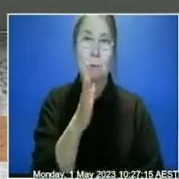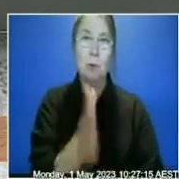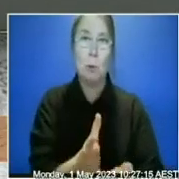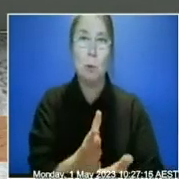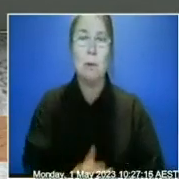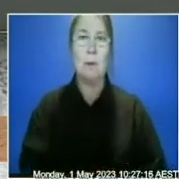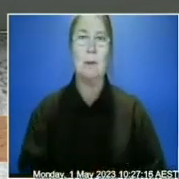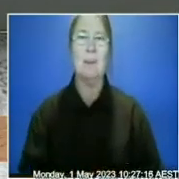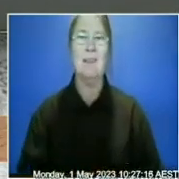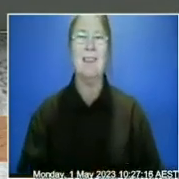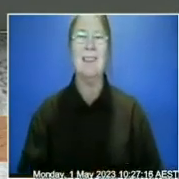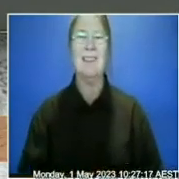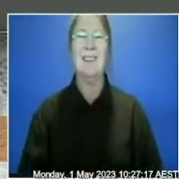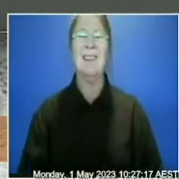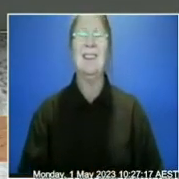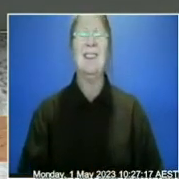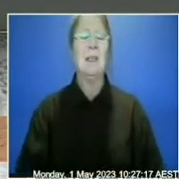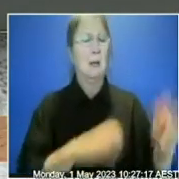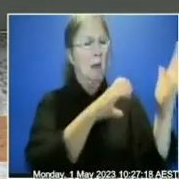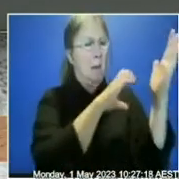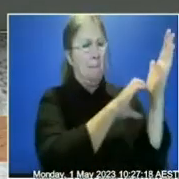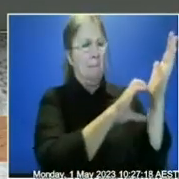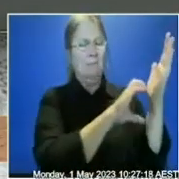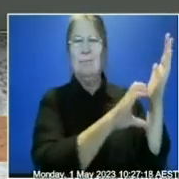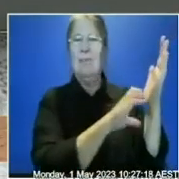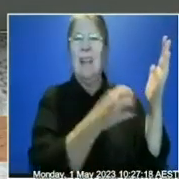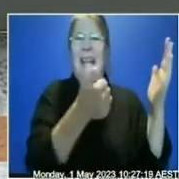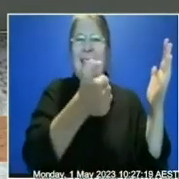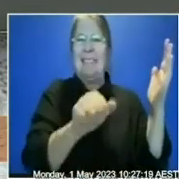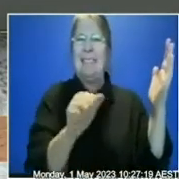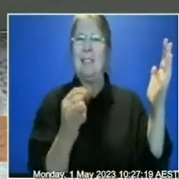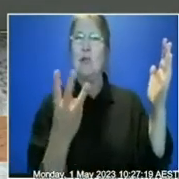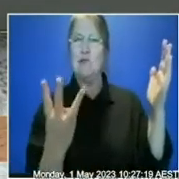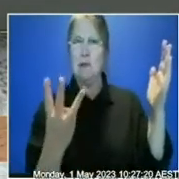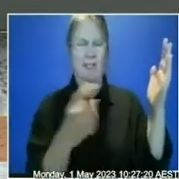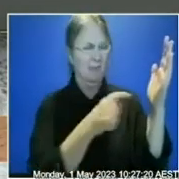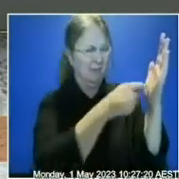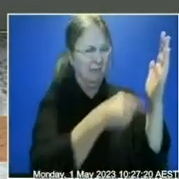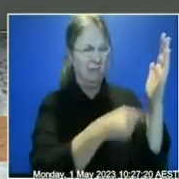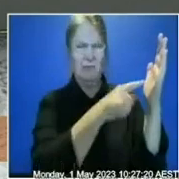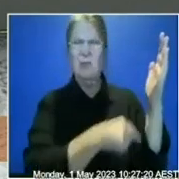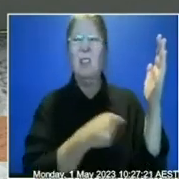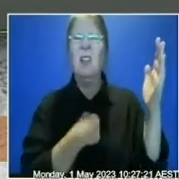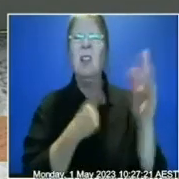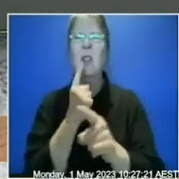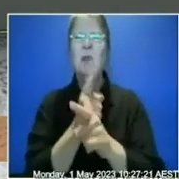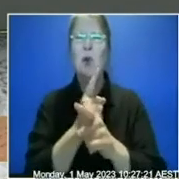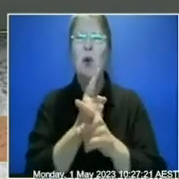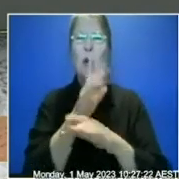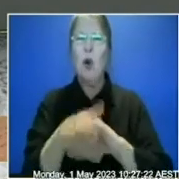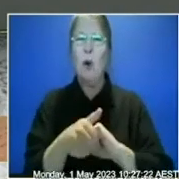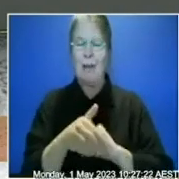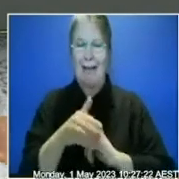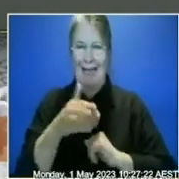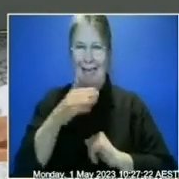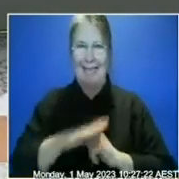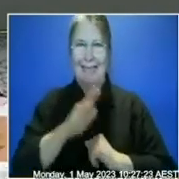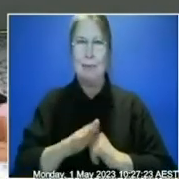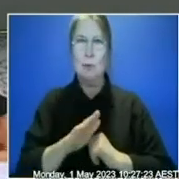of the contributing factors identified in your response through investment and prevention.